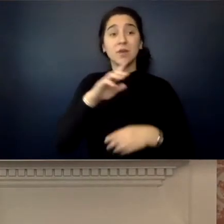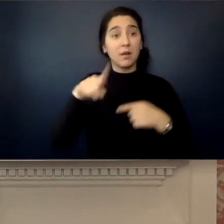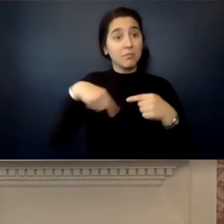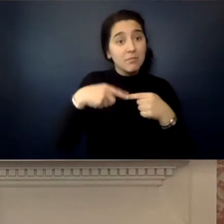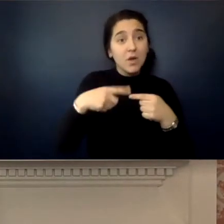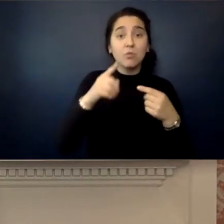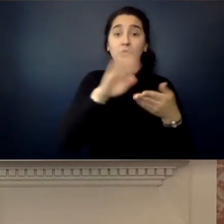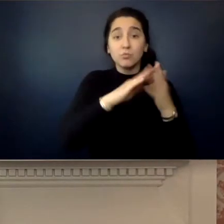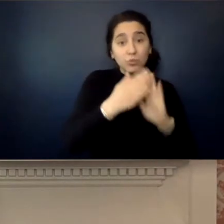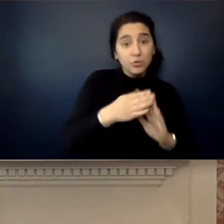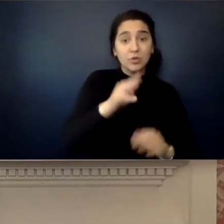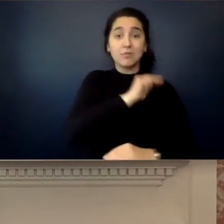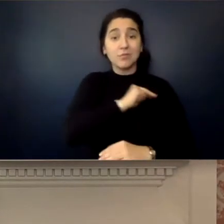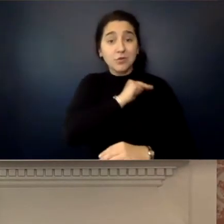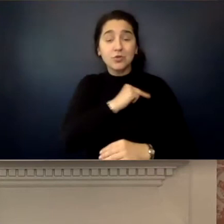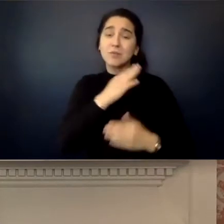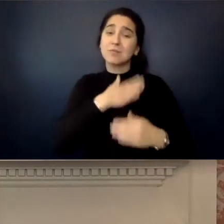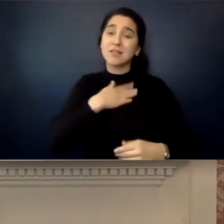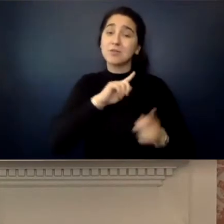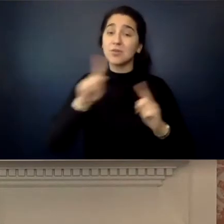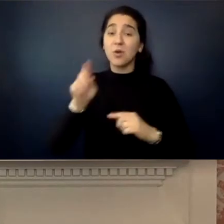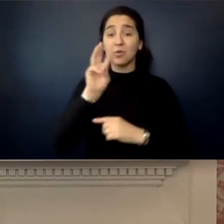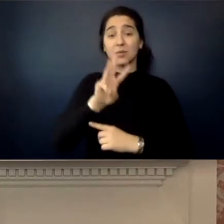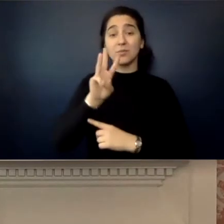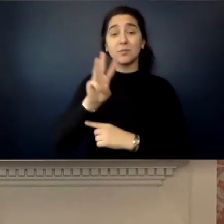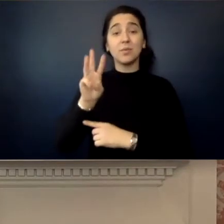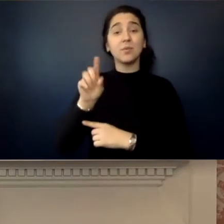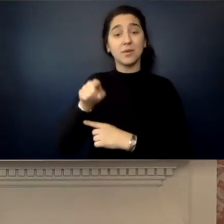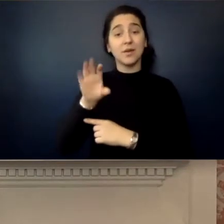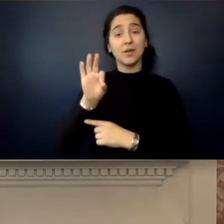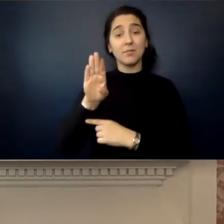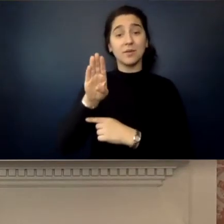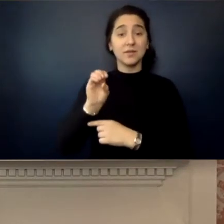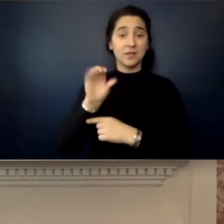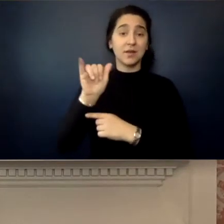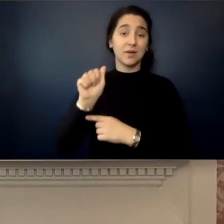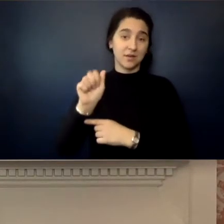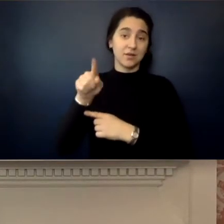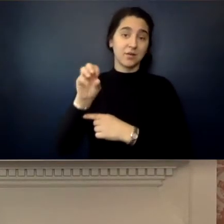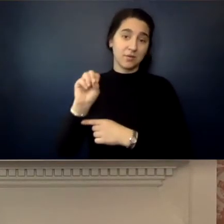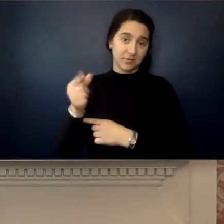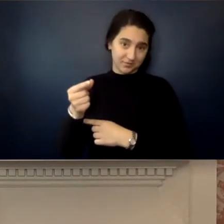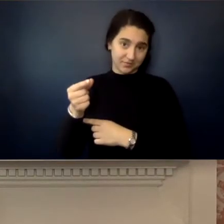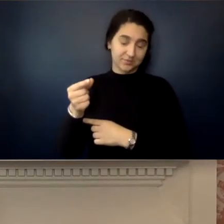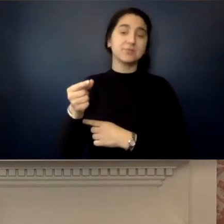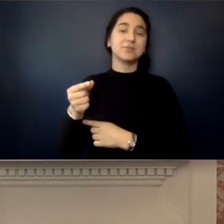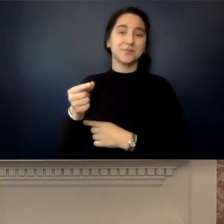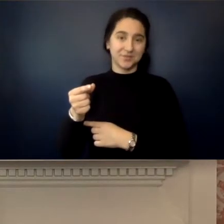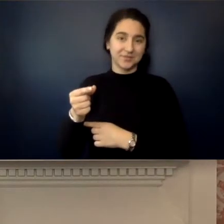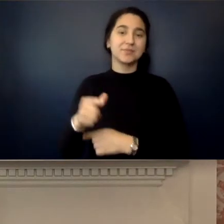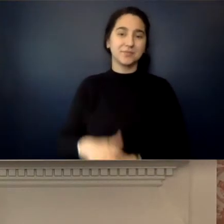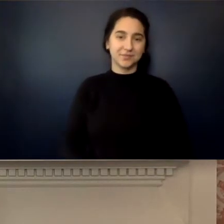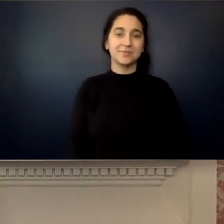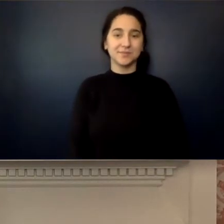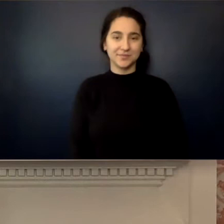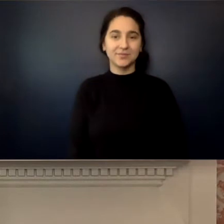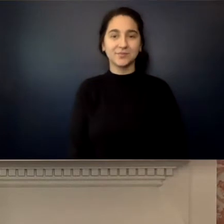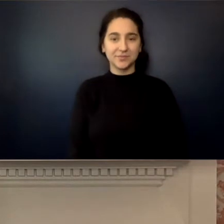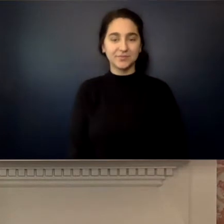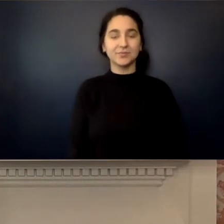more information about our community or our ministries, visit our website at